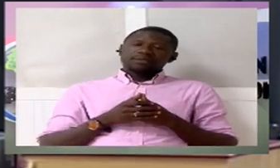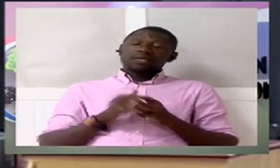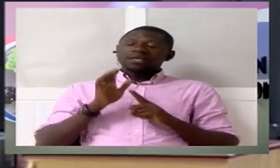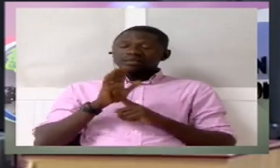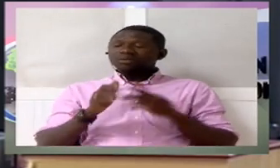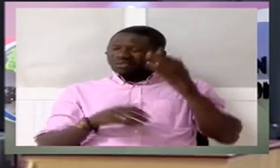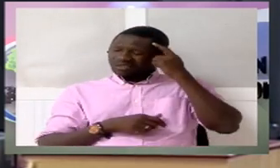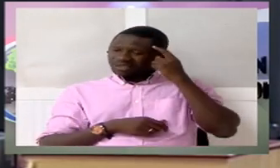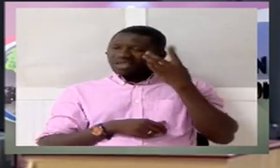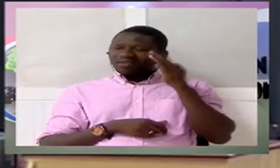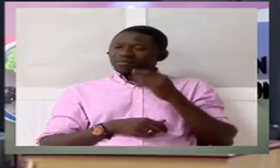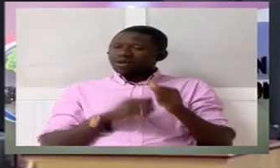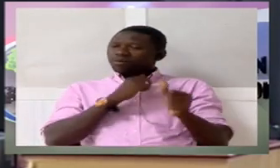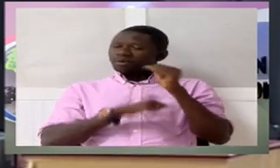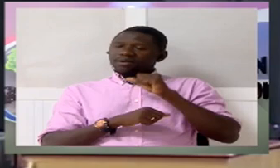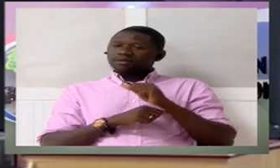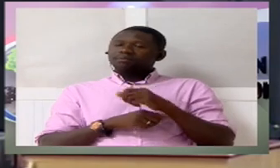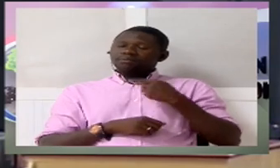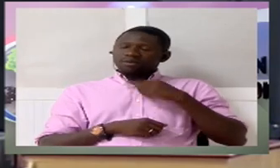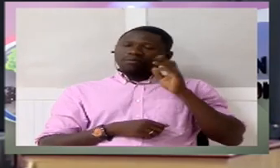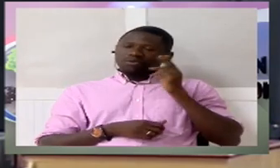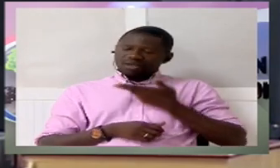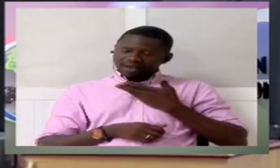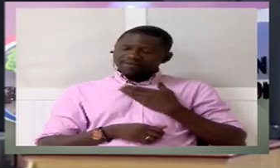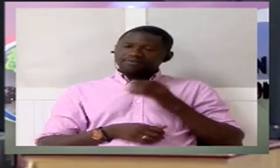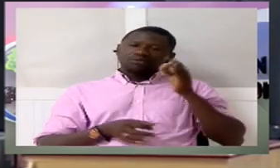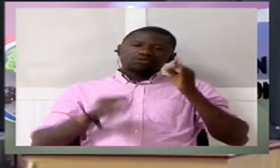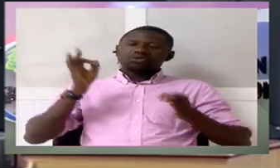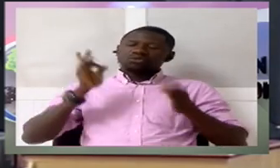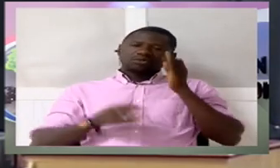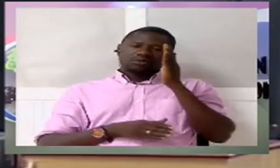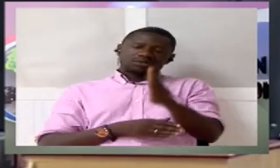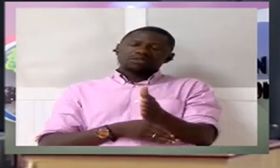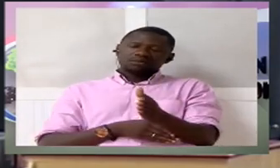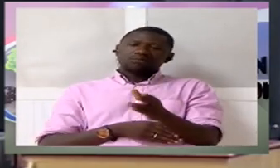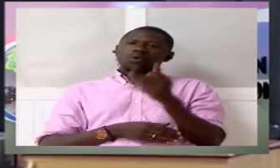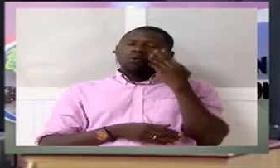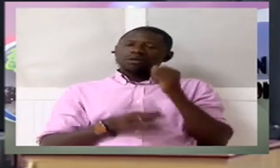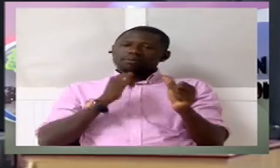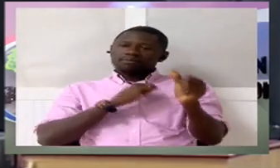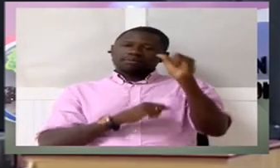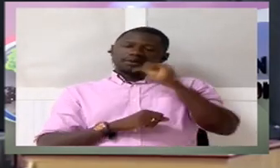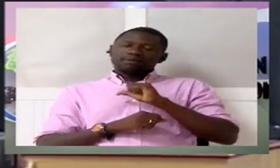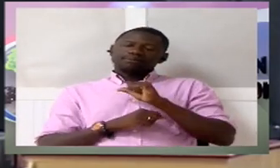I came, but not when I come home, I will get justice. But I